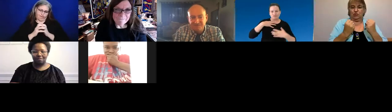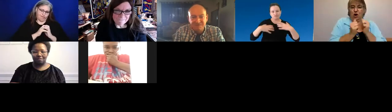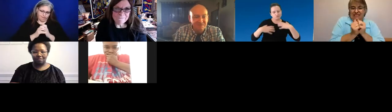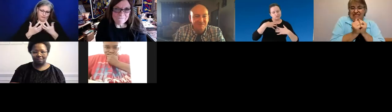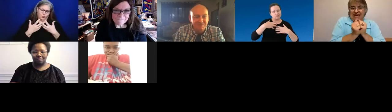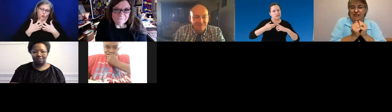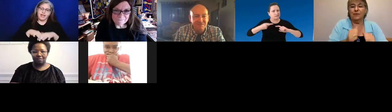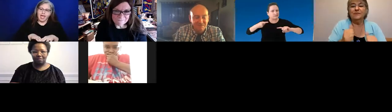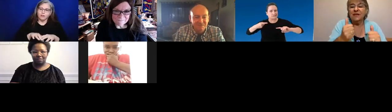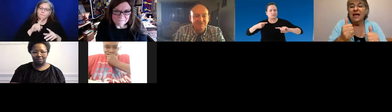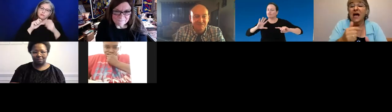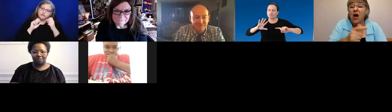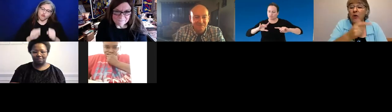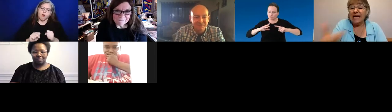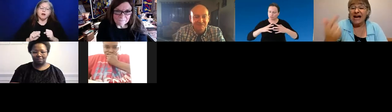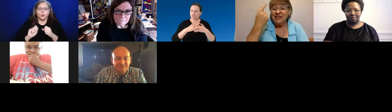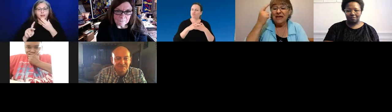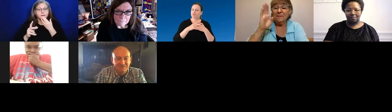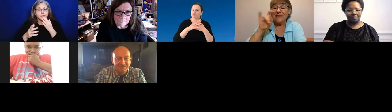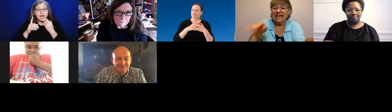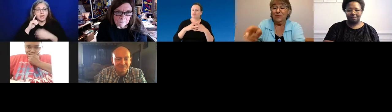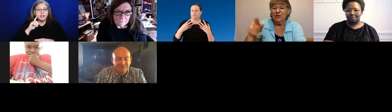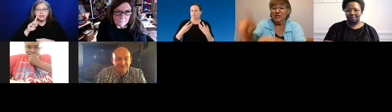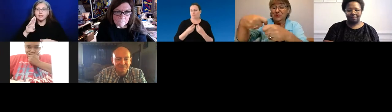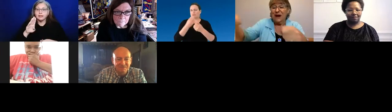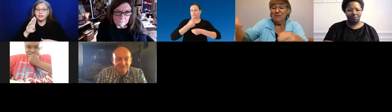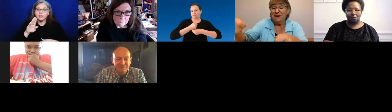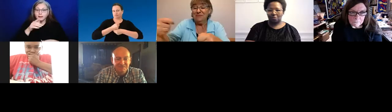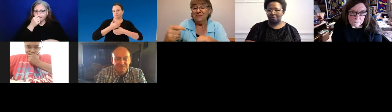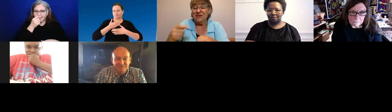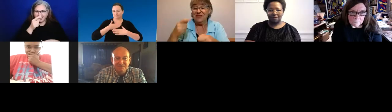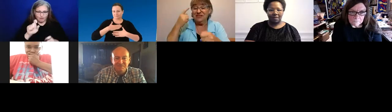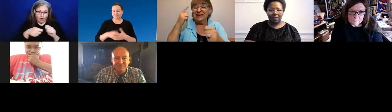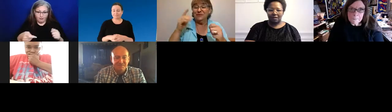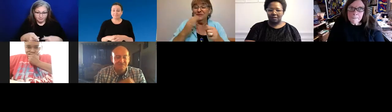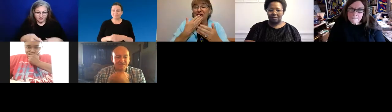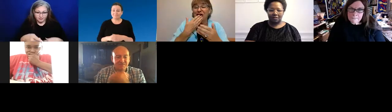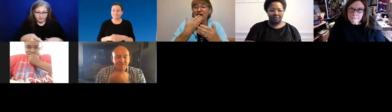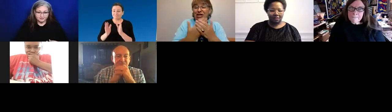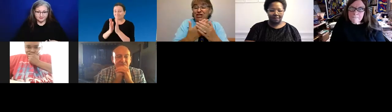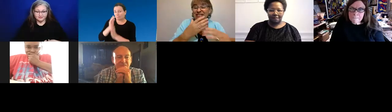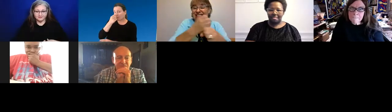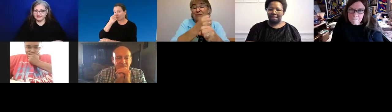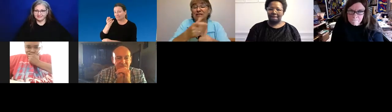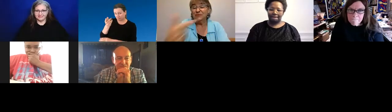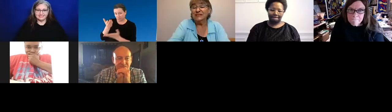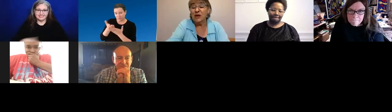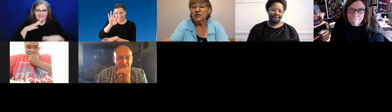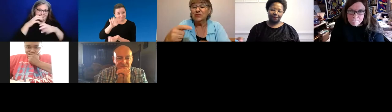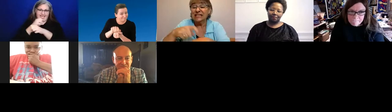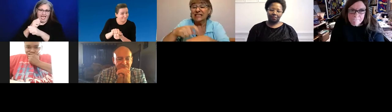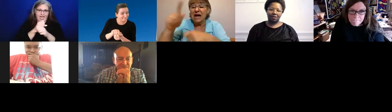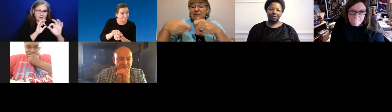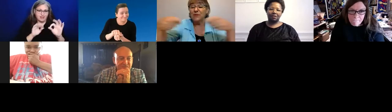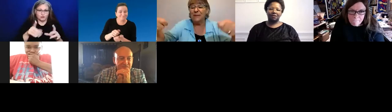be strong together. Okay, I think, Betty, you need to wrap up. I think we've got a good summary. Why don't